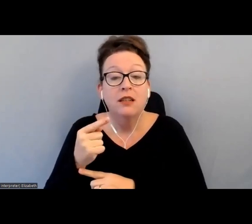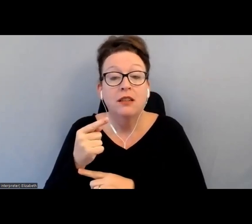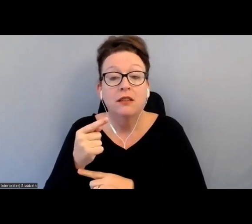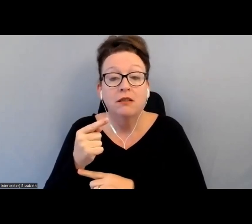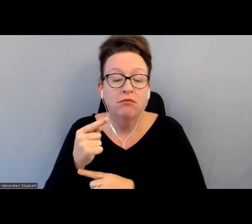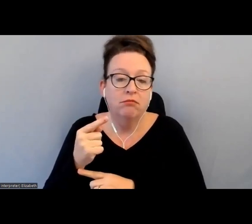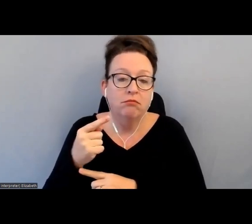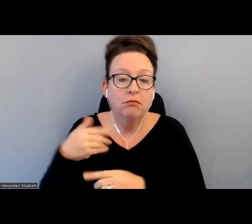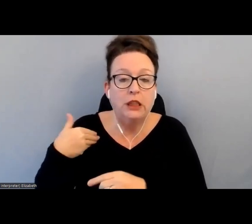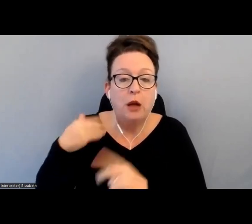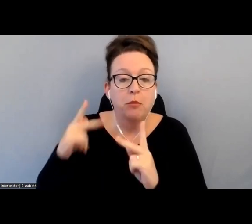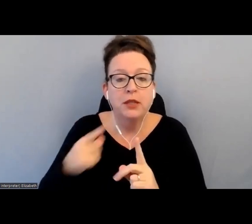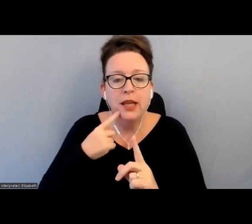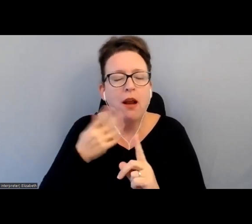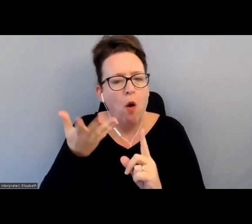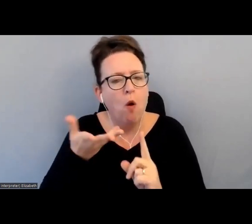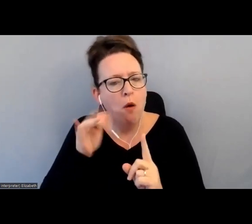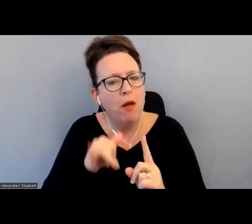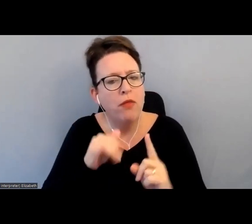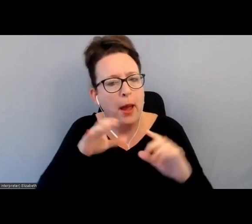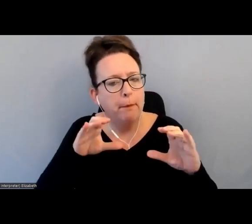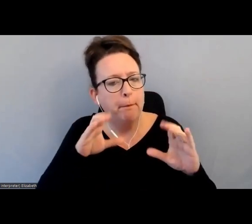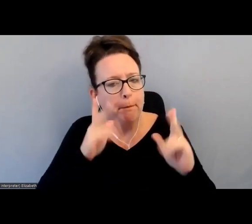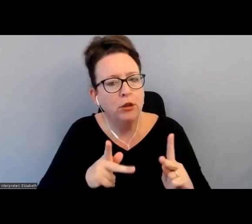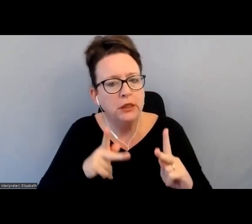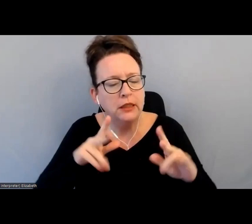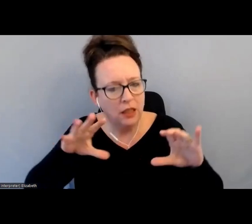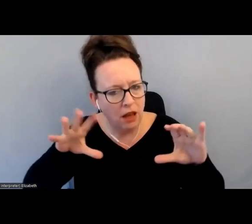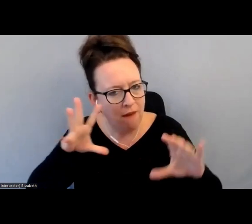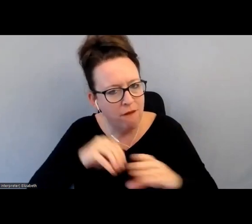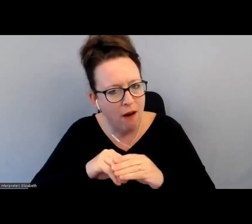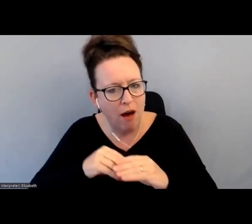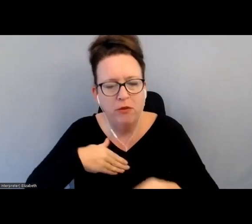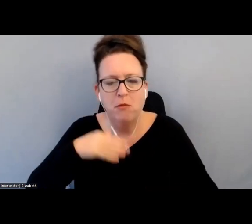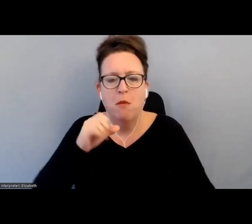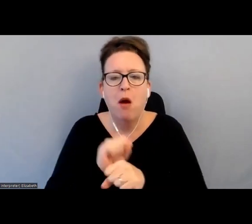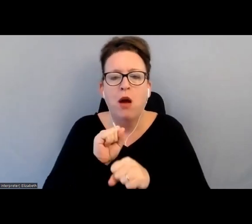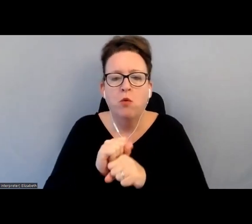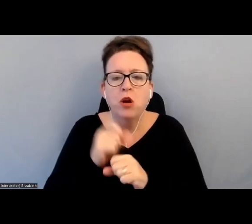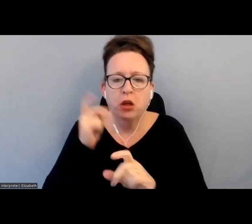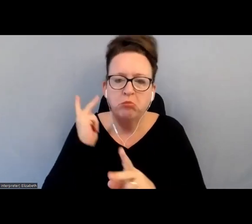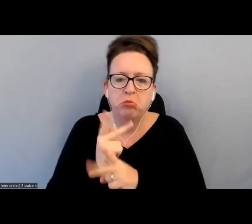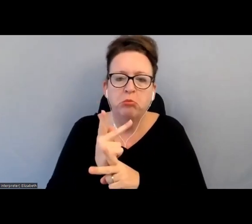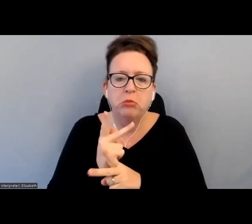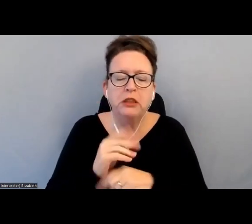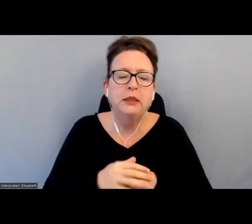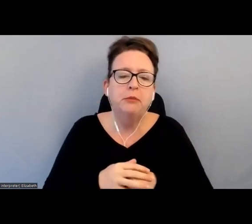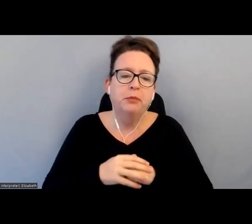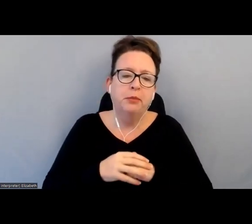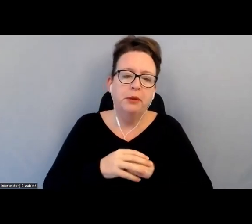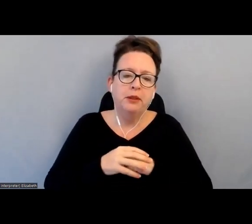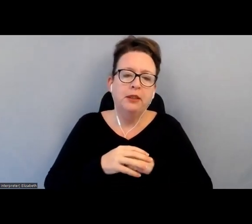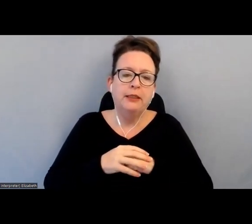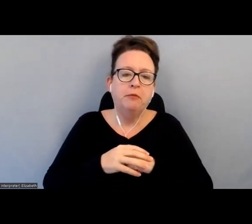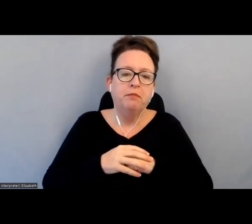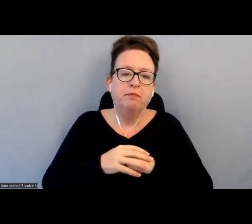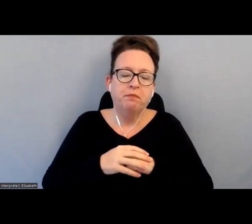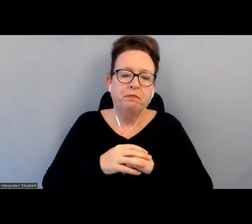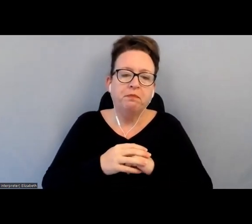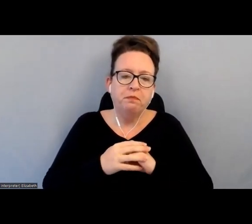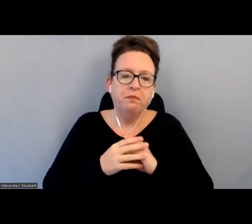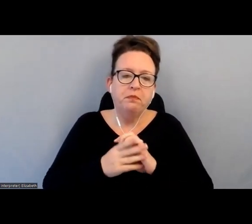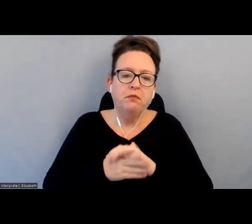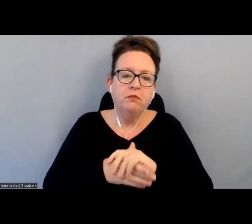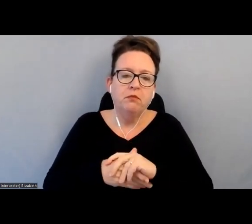person active in their work, or when, you know,